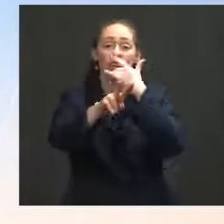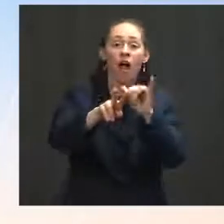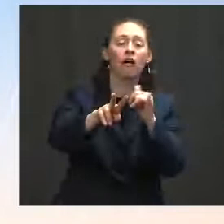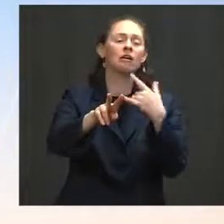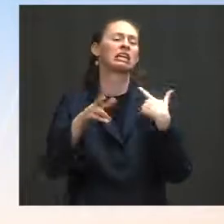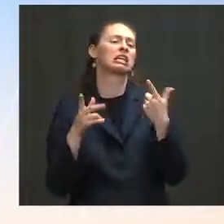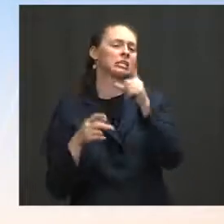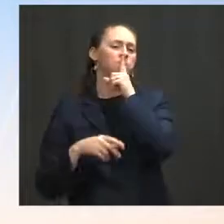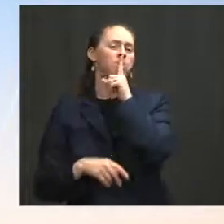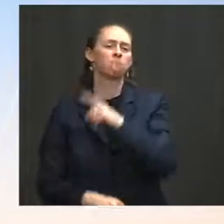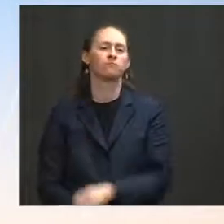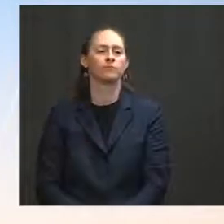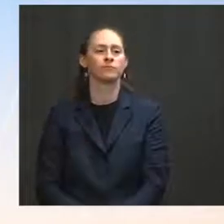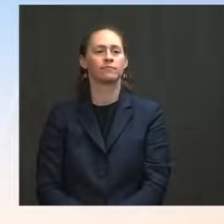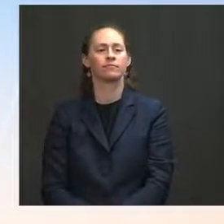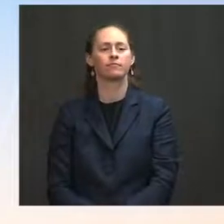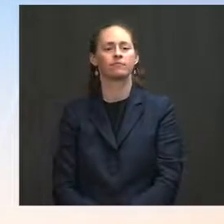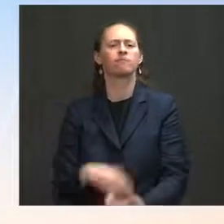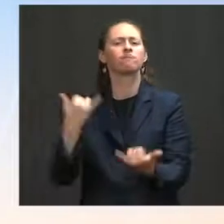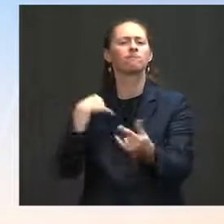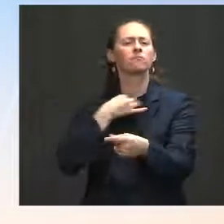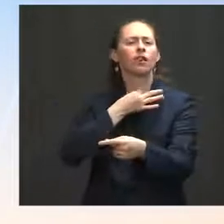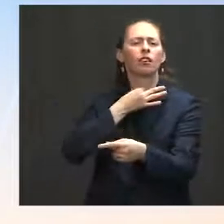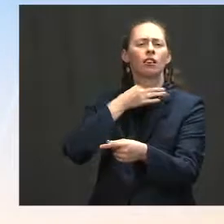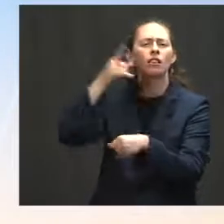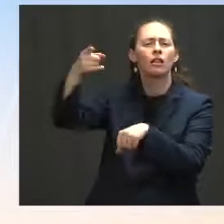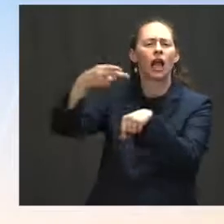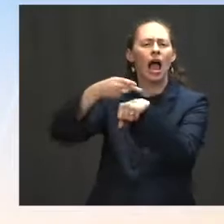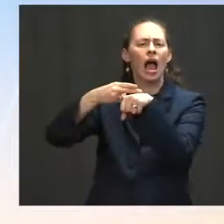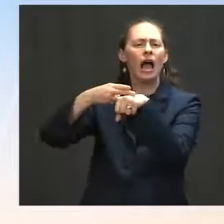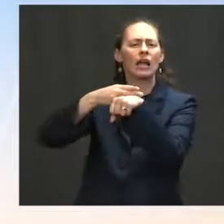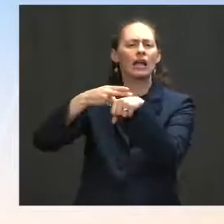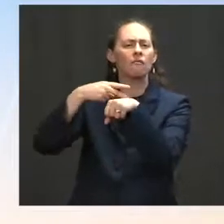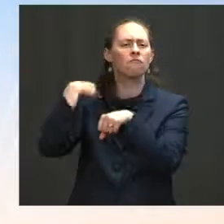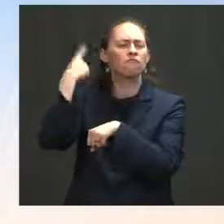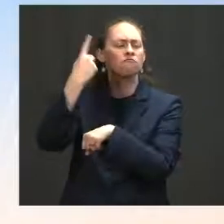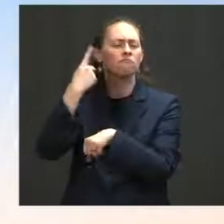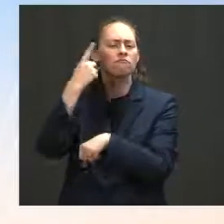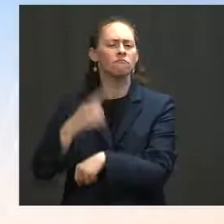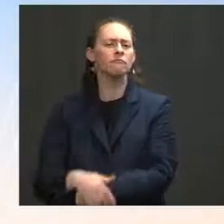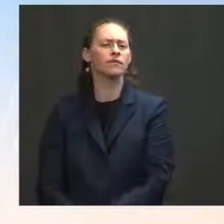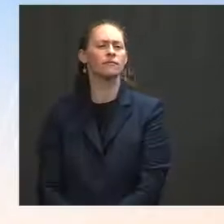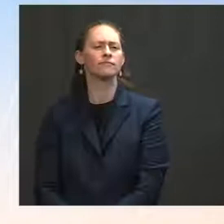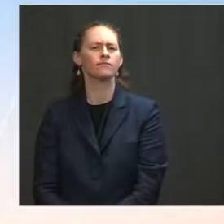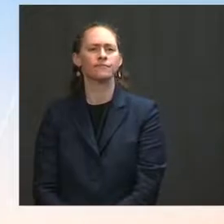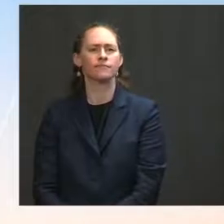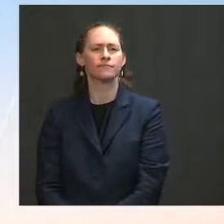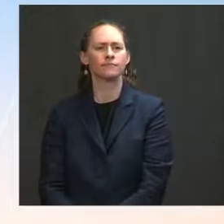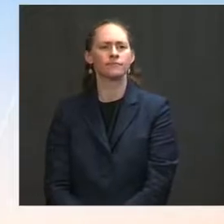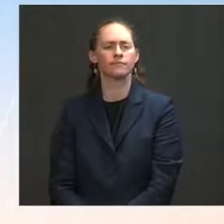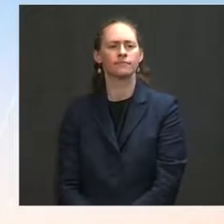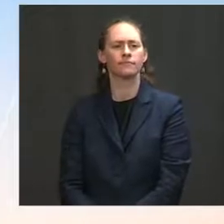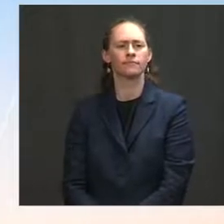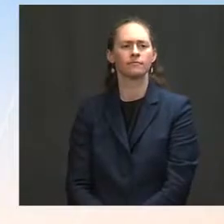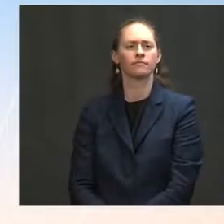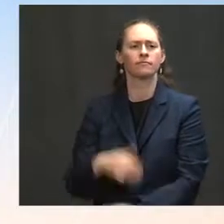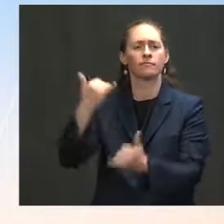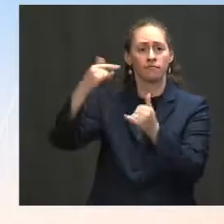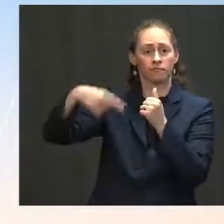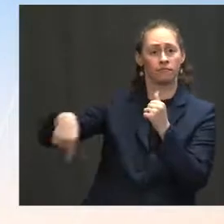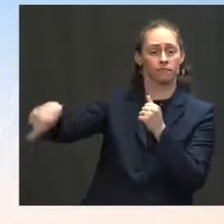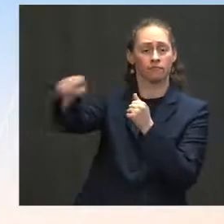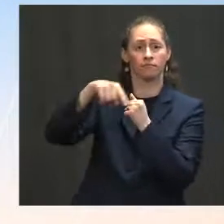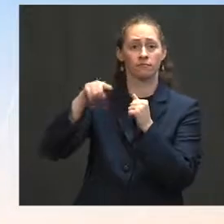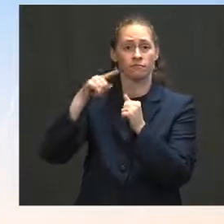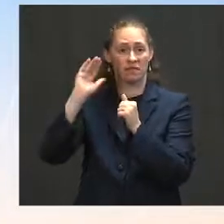Yeah. So we have some reporting that there's investigation going on about the role that Haitian Americans may have played in that attack. Can you say a few words